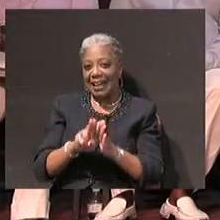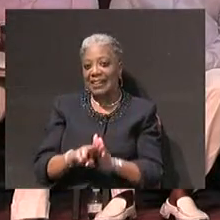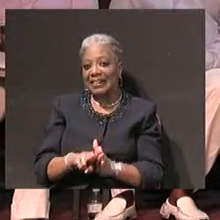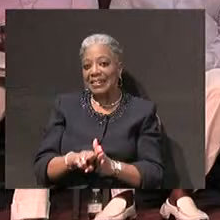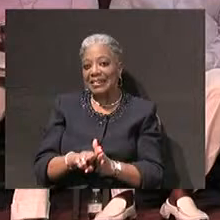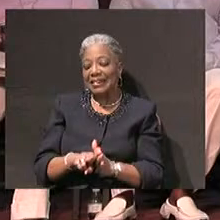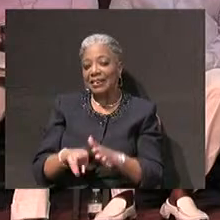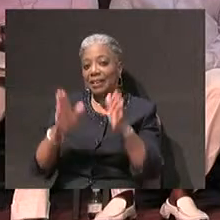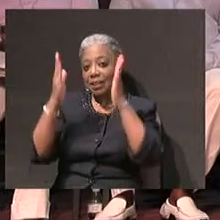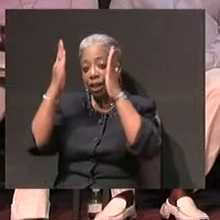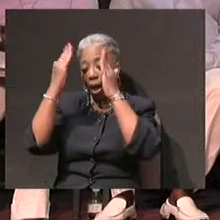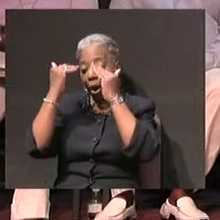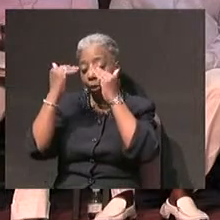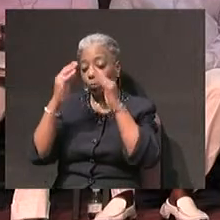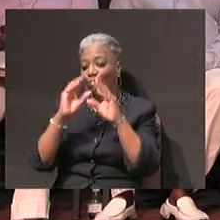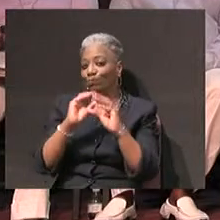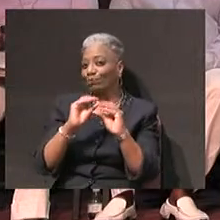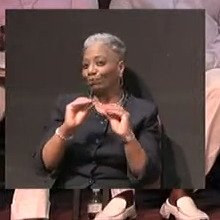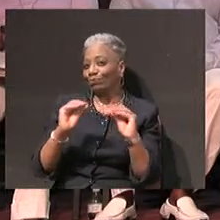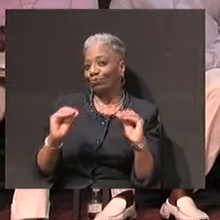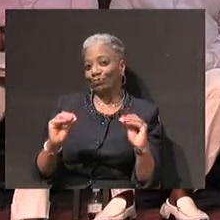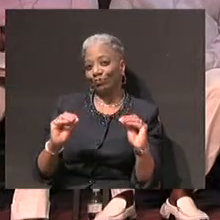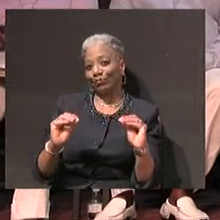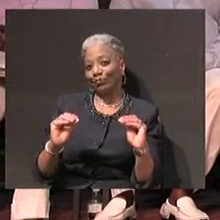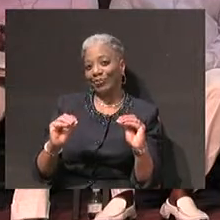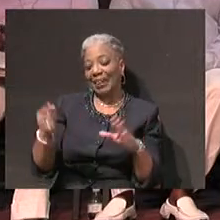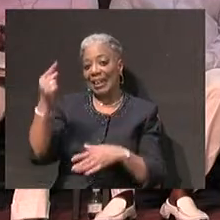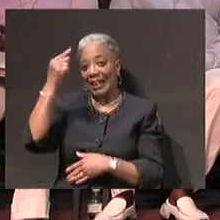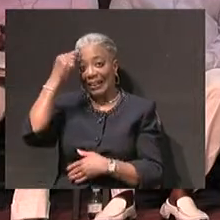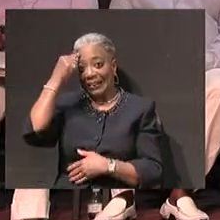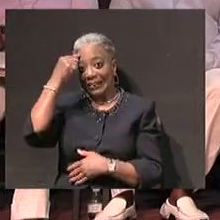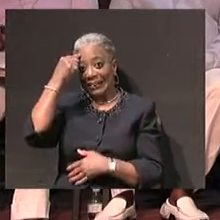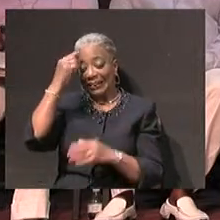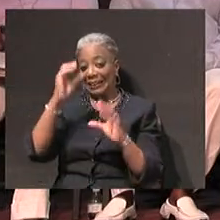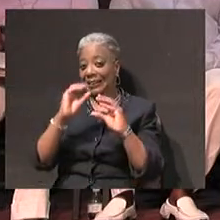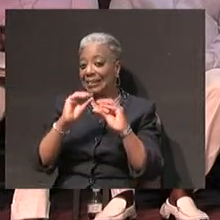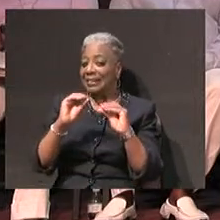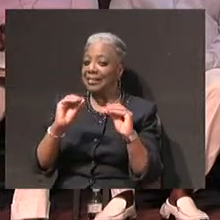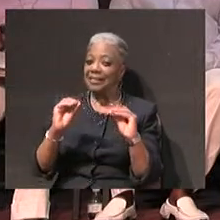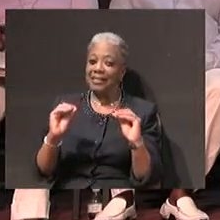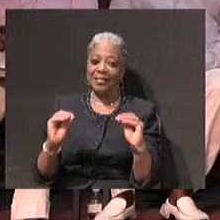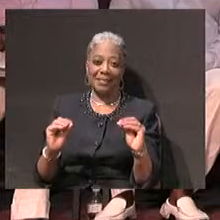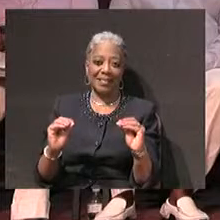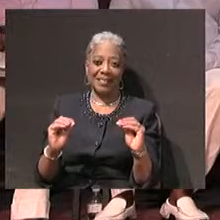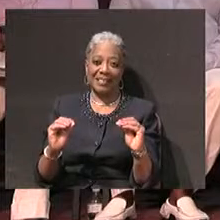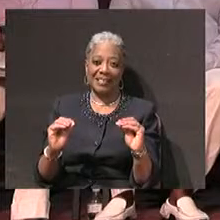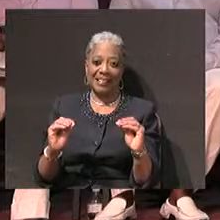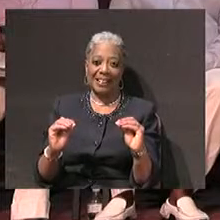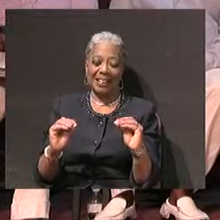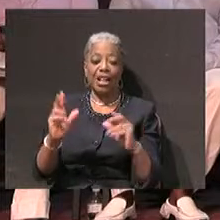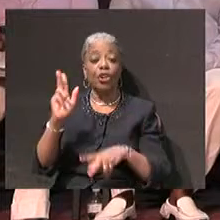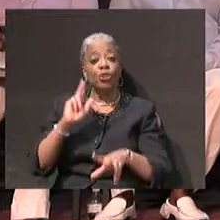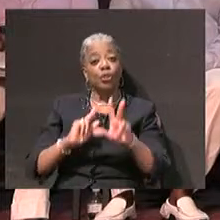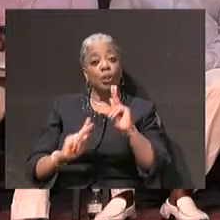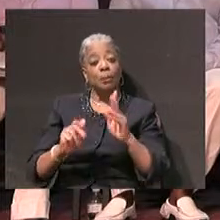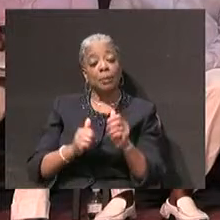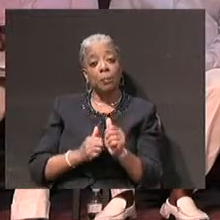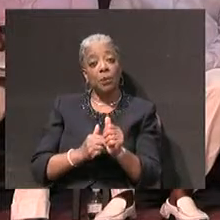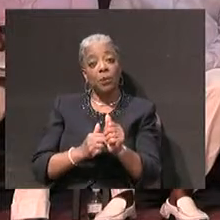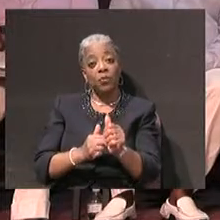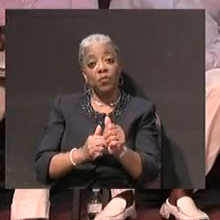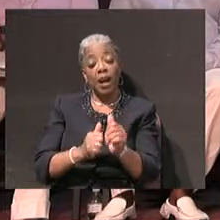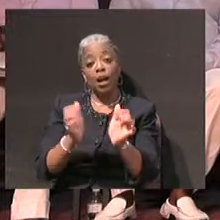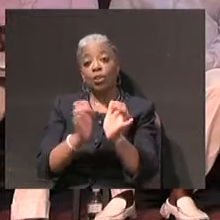hopelessness and that nothing makes sense. This is how they're feeling. These are followers of Jesus,